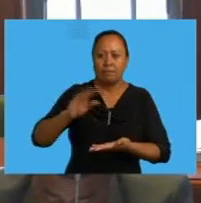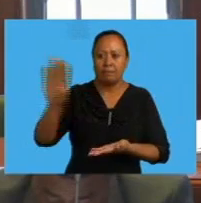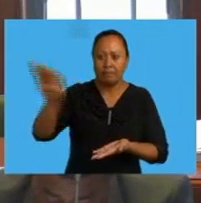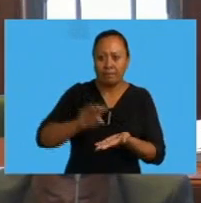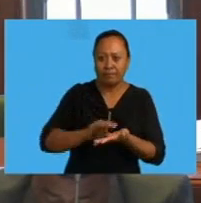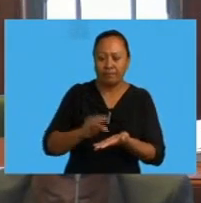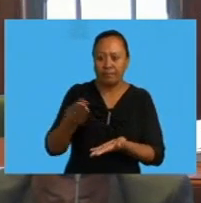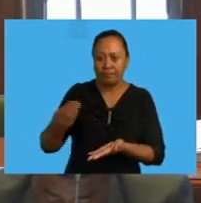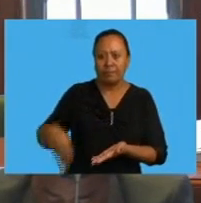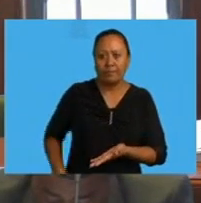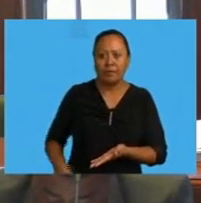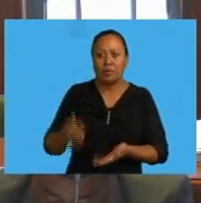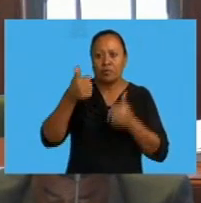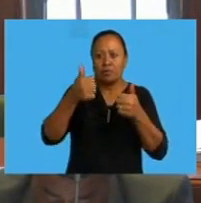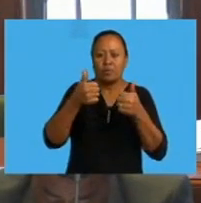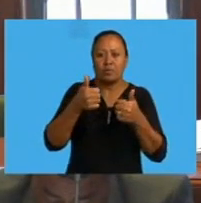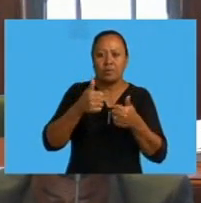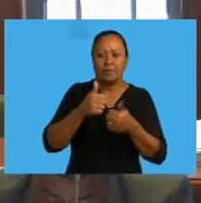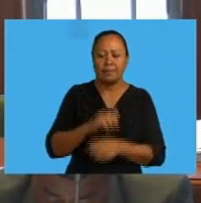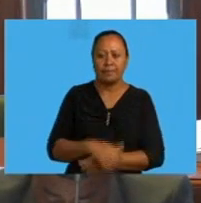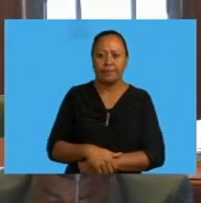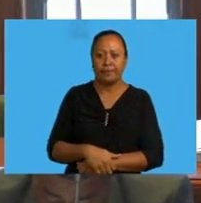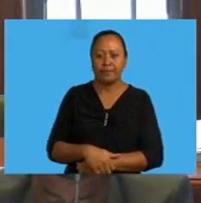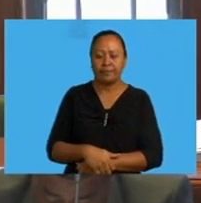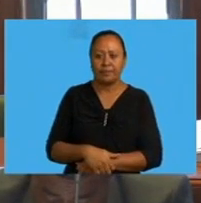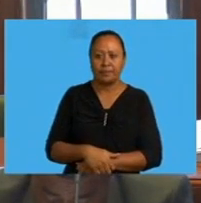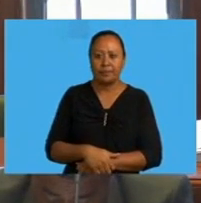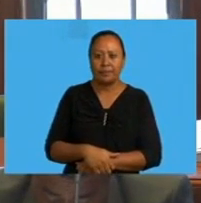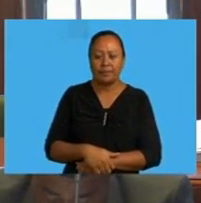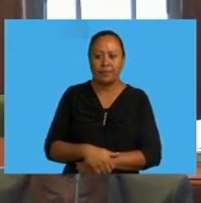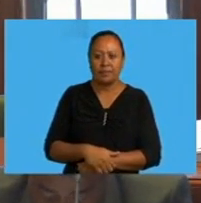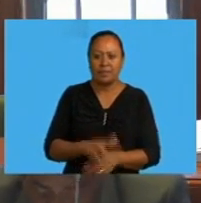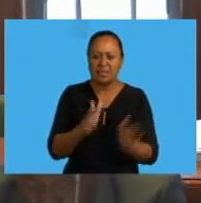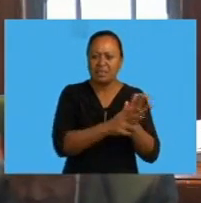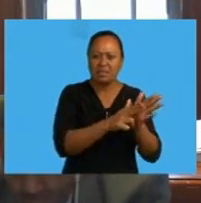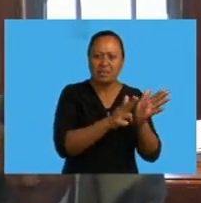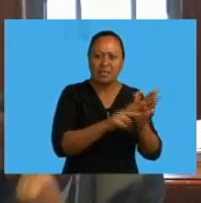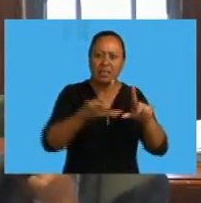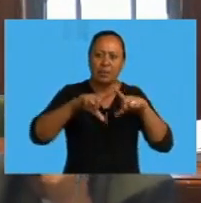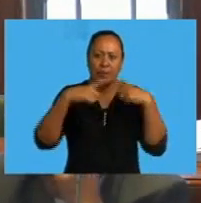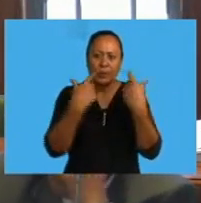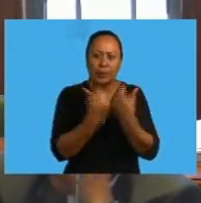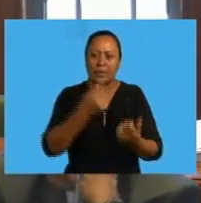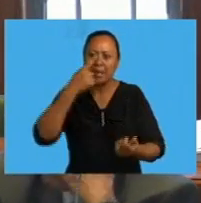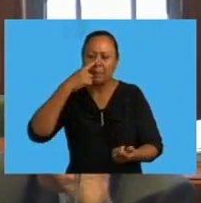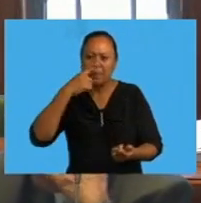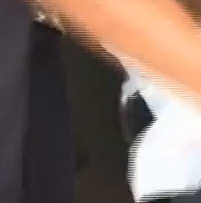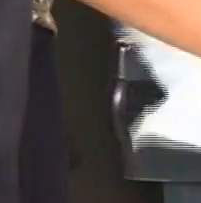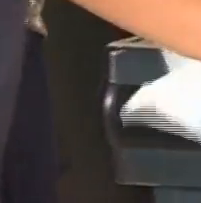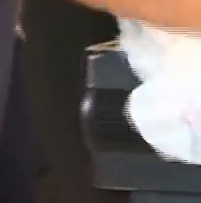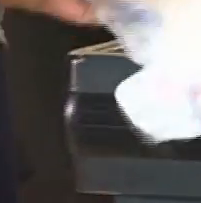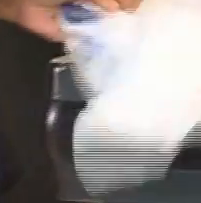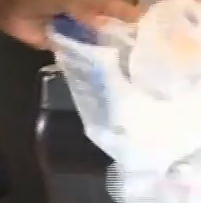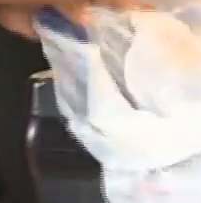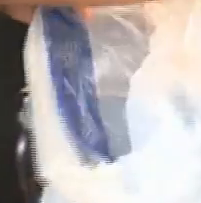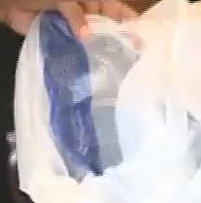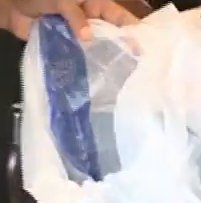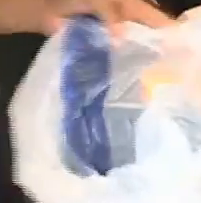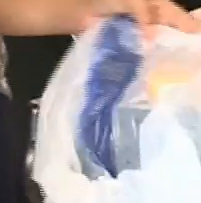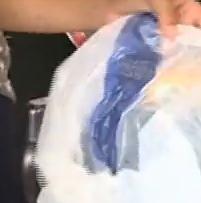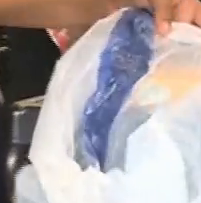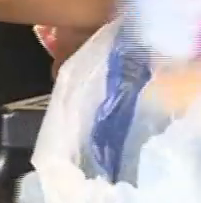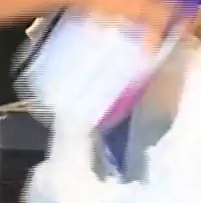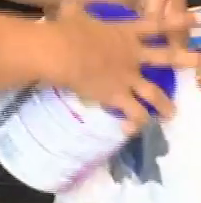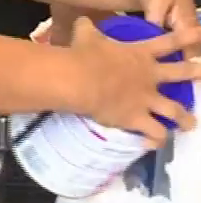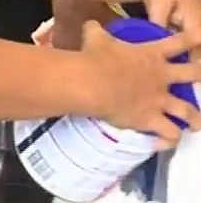changes. Already, many have been threatened to sign their contracts or not receive any salary increments. On the increased